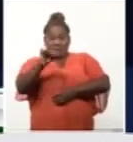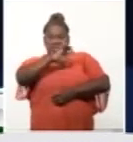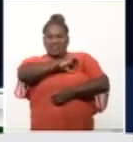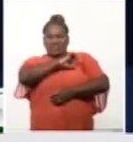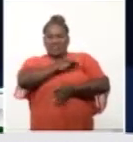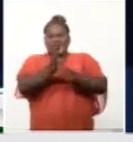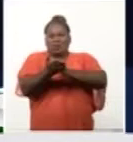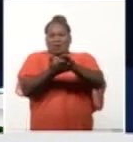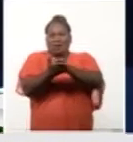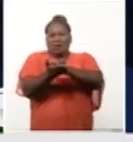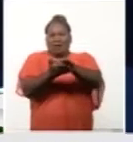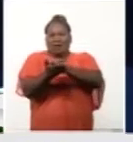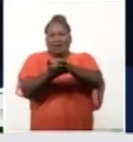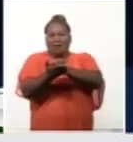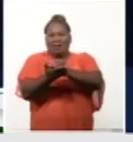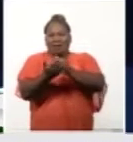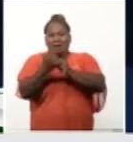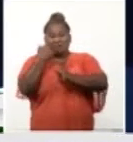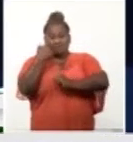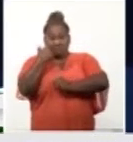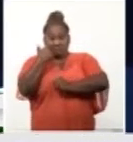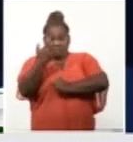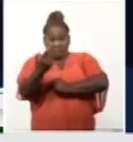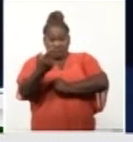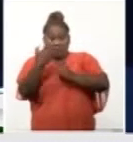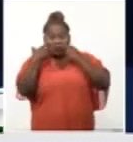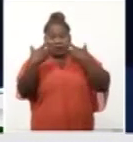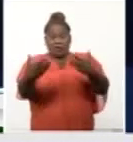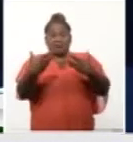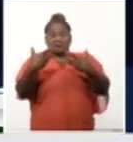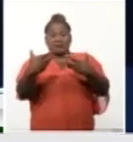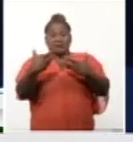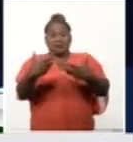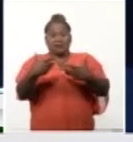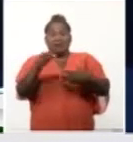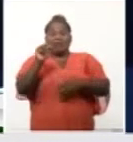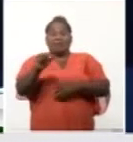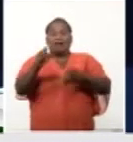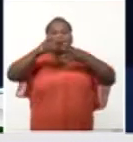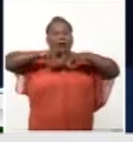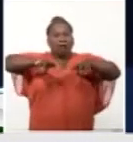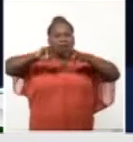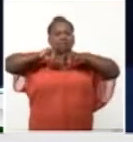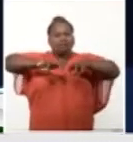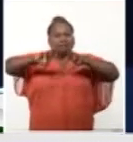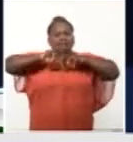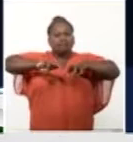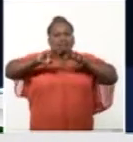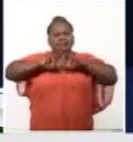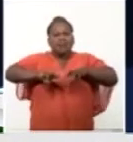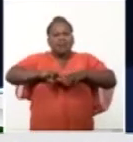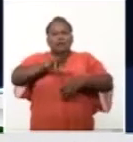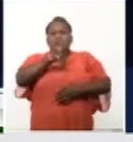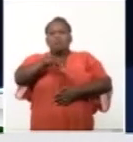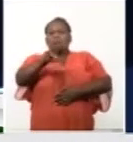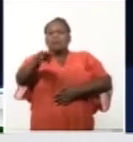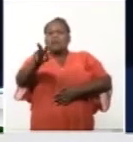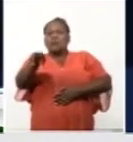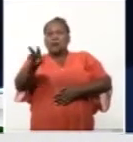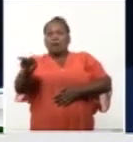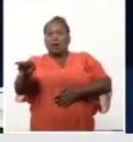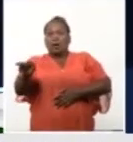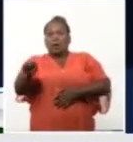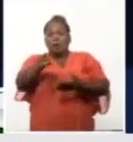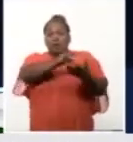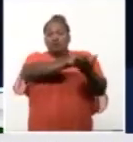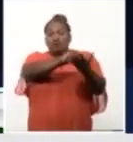6 out of the 8 positive cases were asymptomatic. Notice the importance of this type of study,